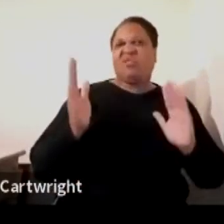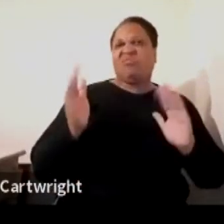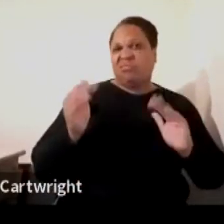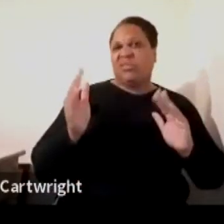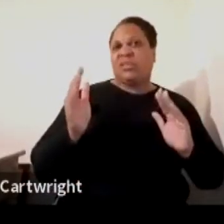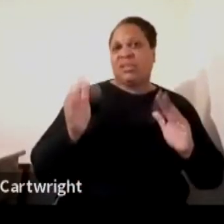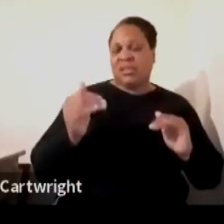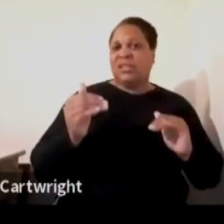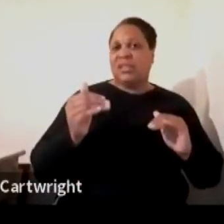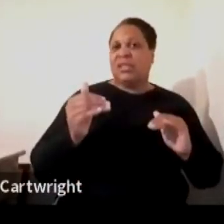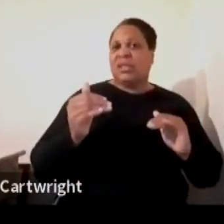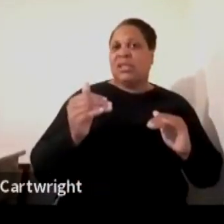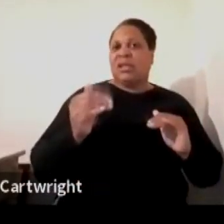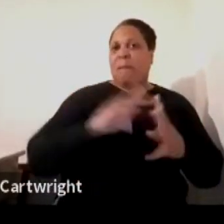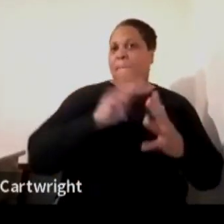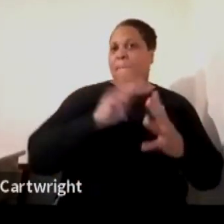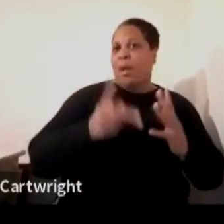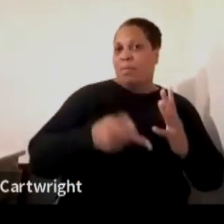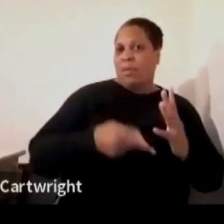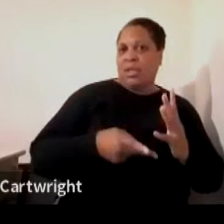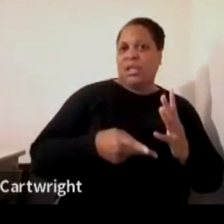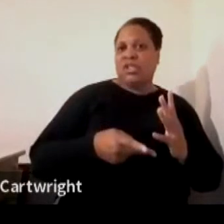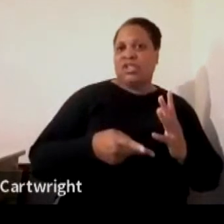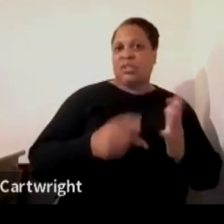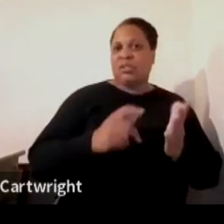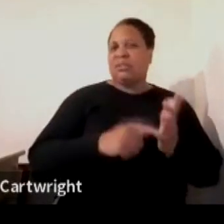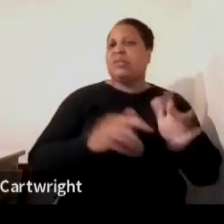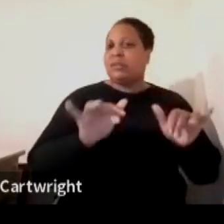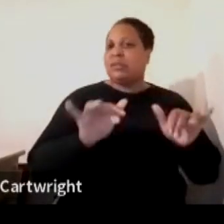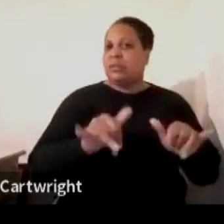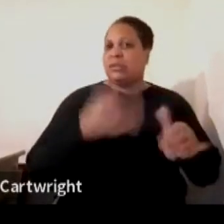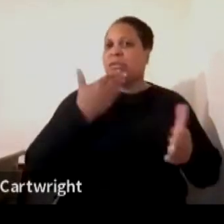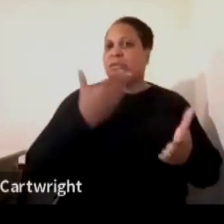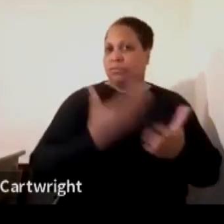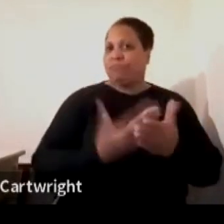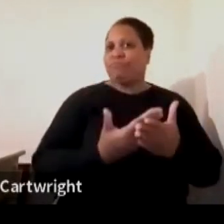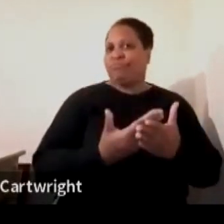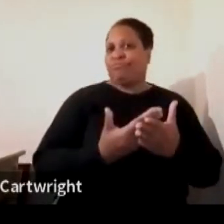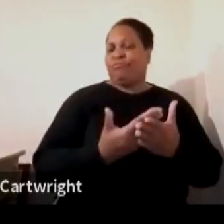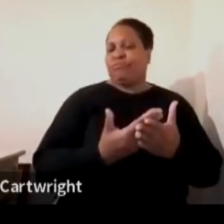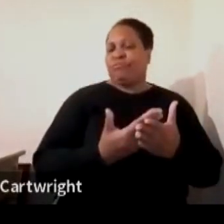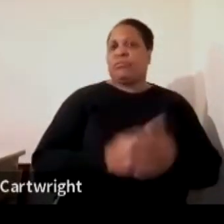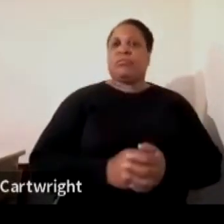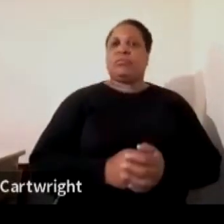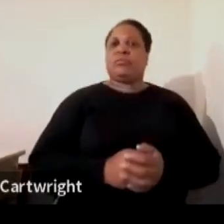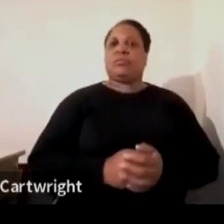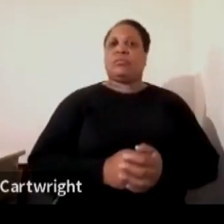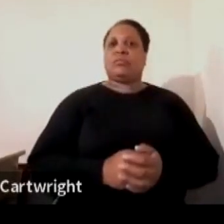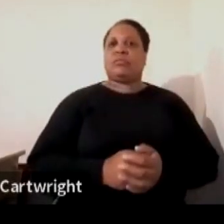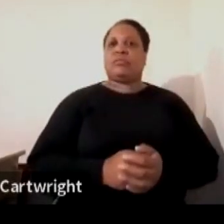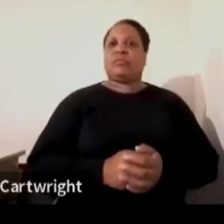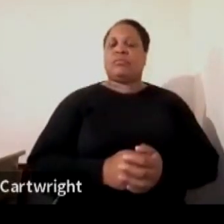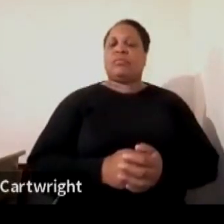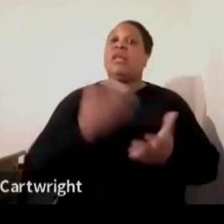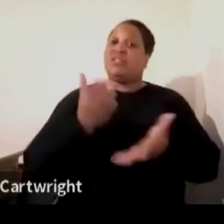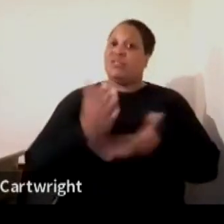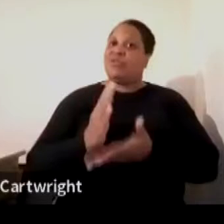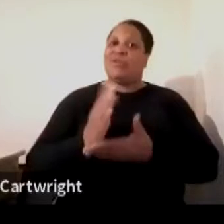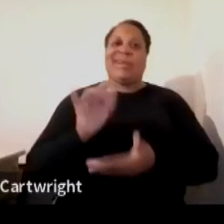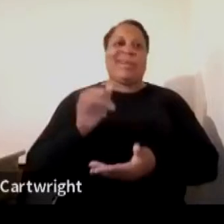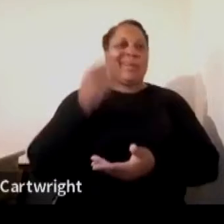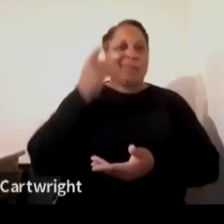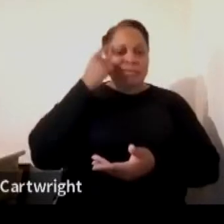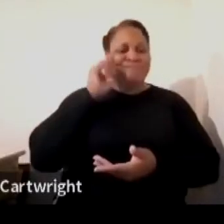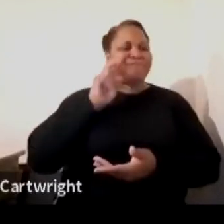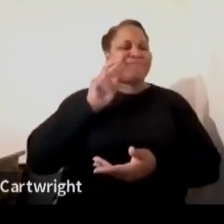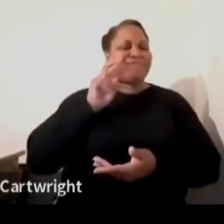on population dynamics, that this would still be a very effective vaccine right now. All right. I'm conscious of the time. Just going to